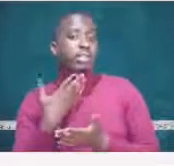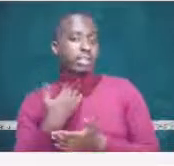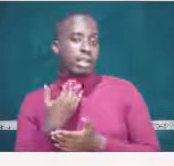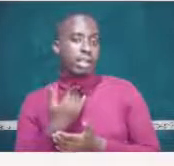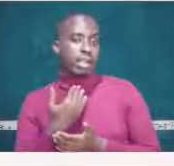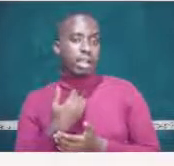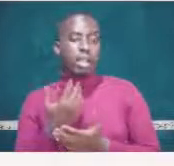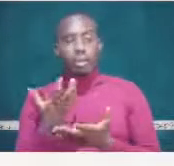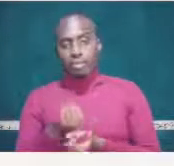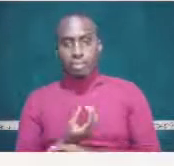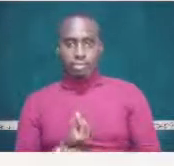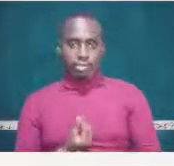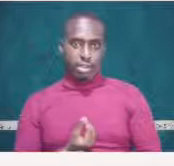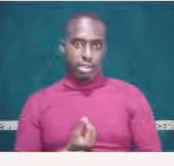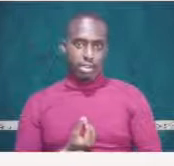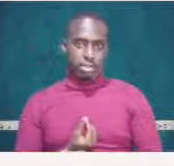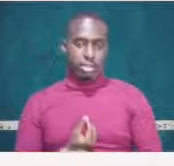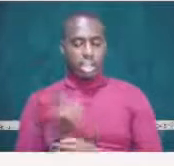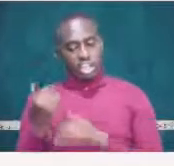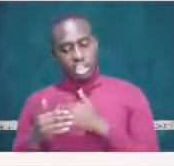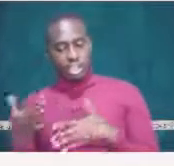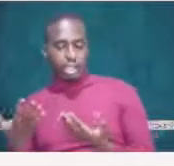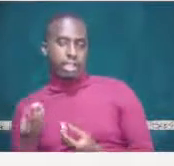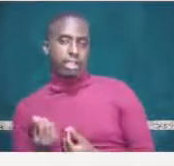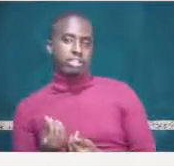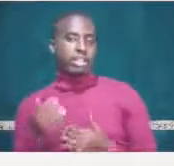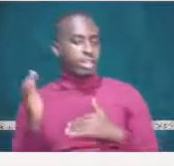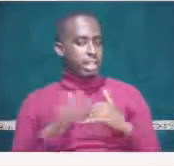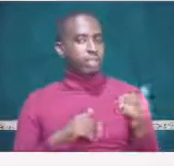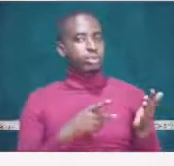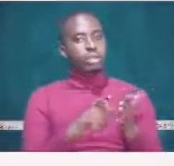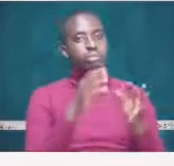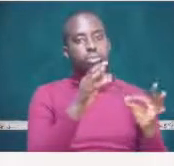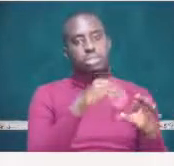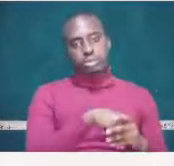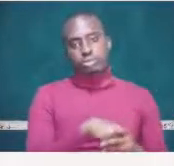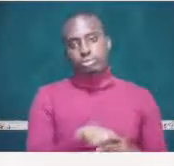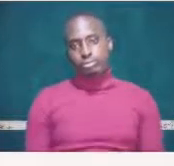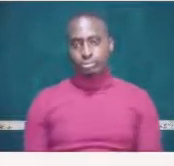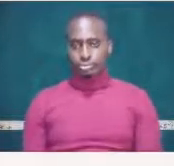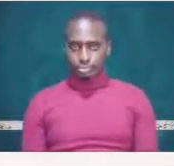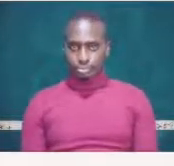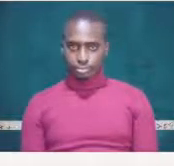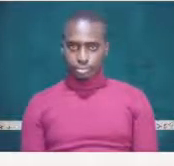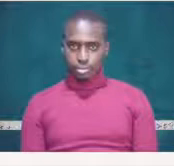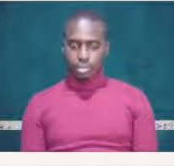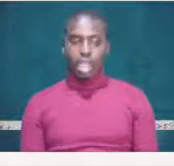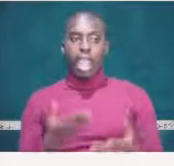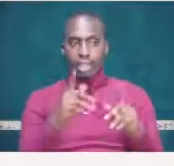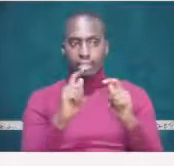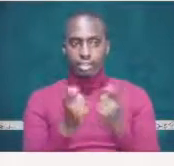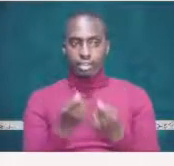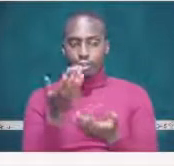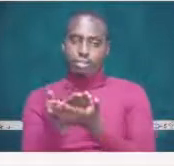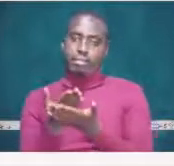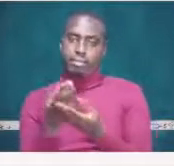the people to hold money in cash or near cash rather than investing. Now, the Keynesian theory, demand for